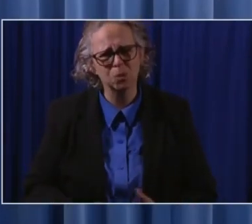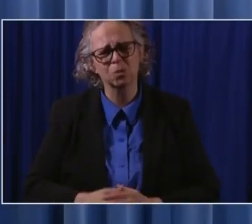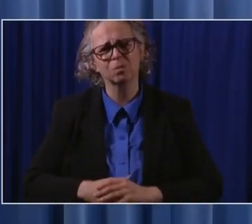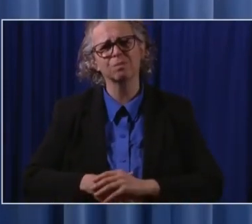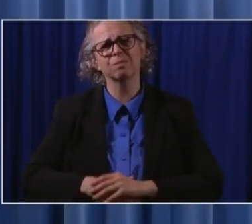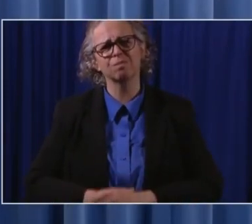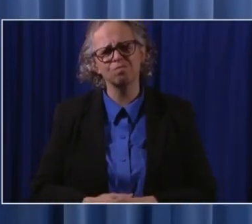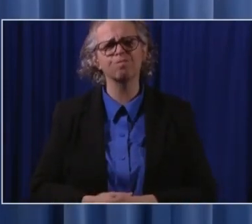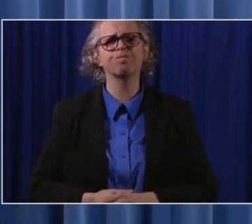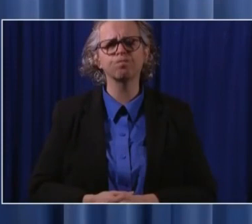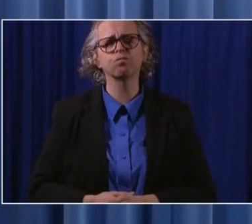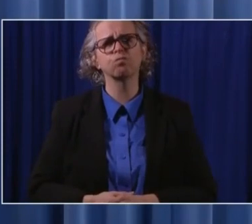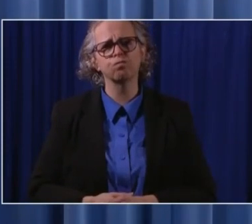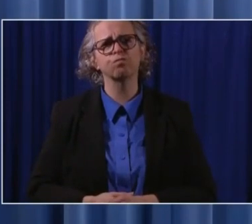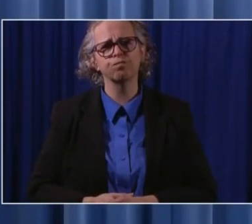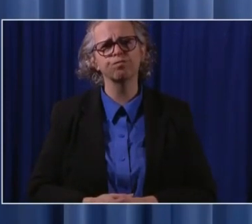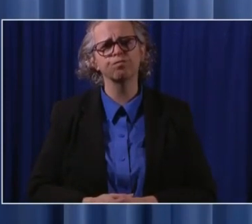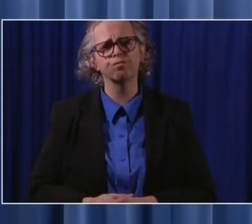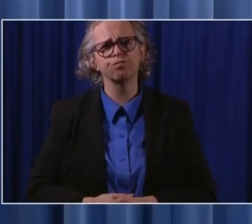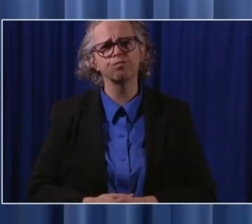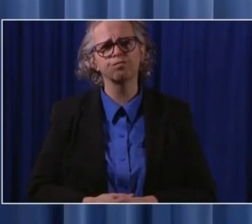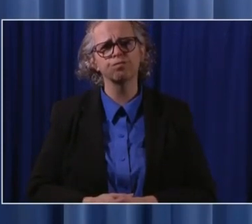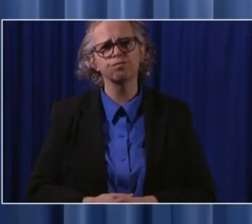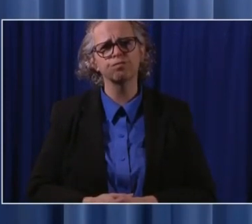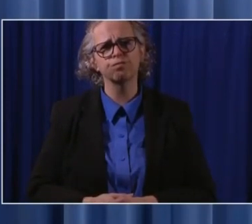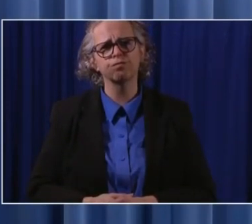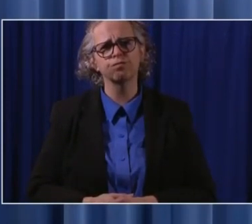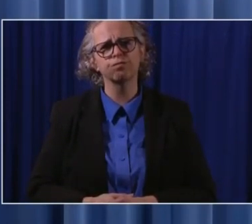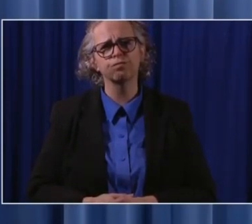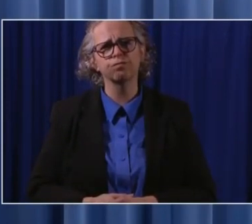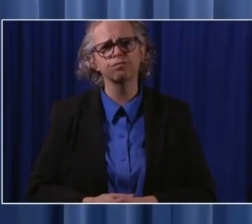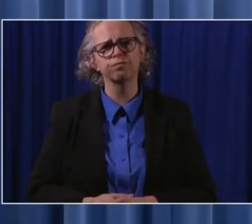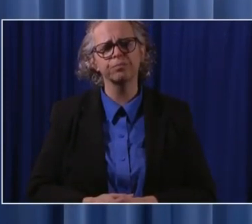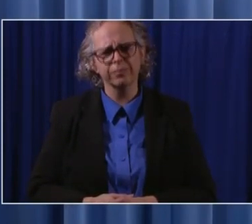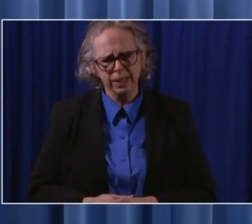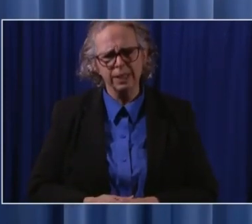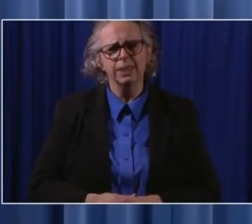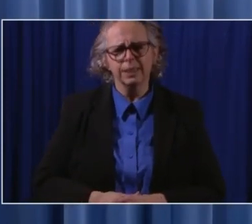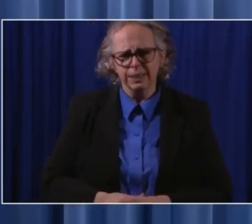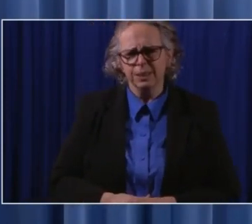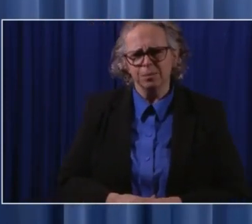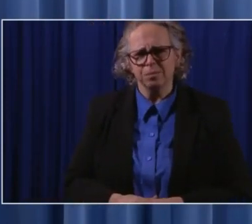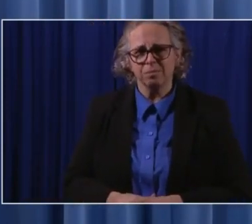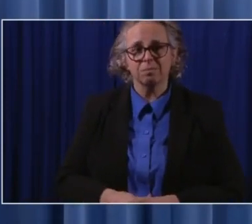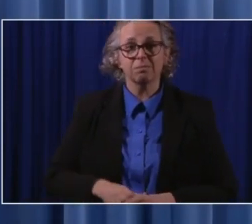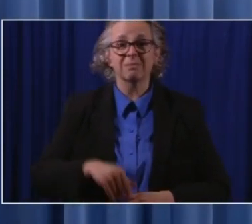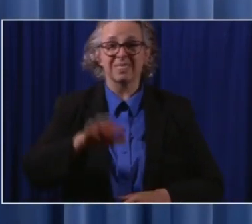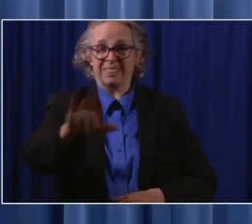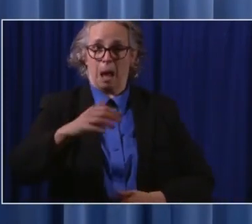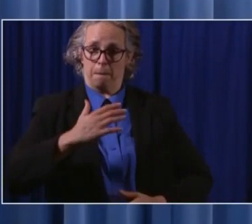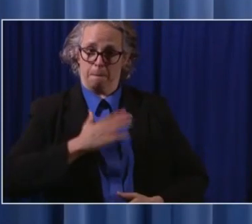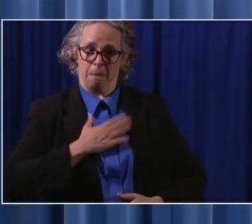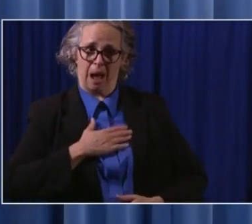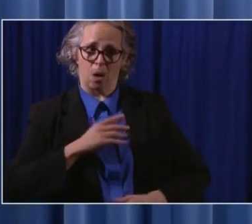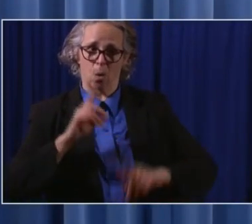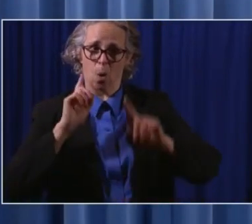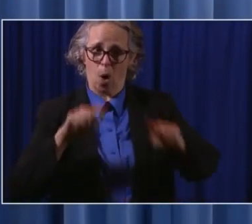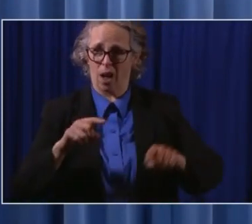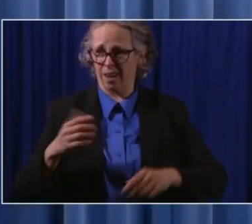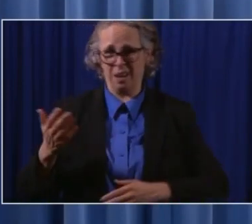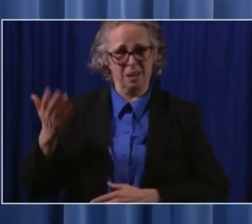We are reissuing in a different form our order in regard to